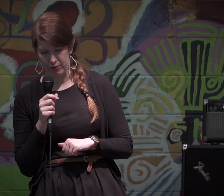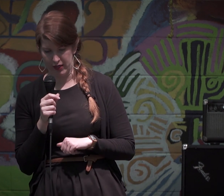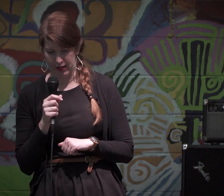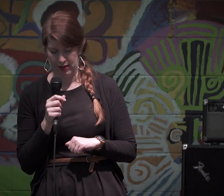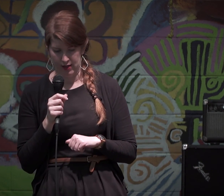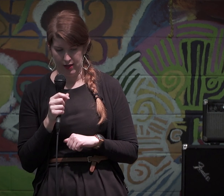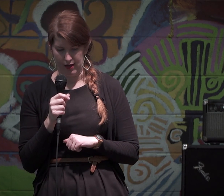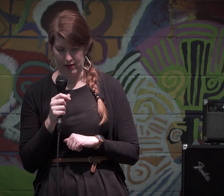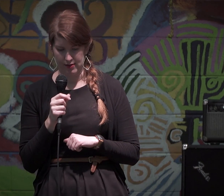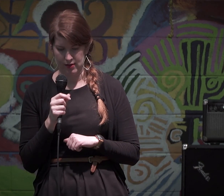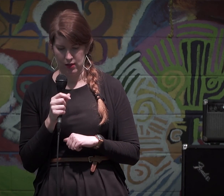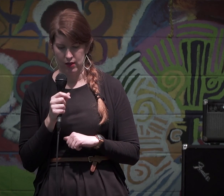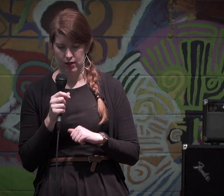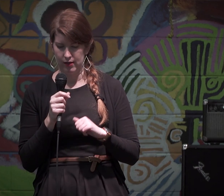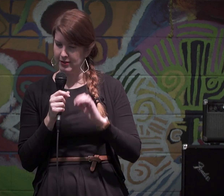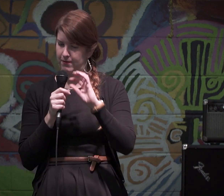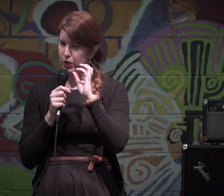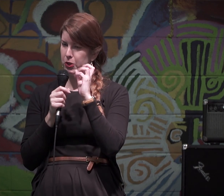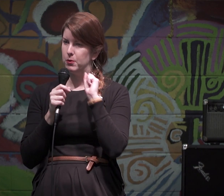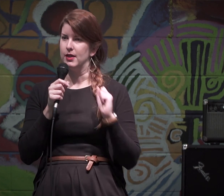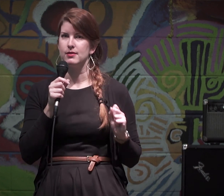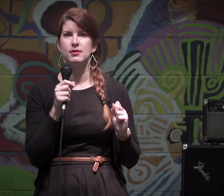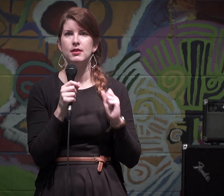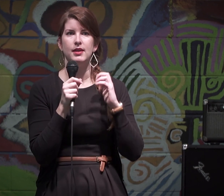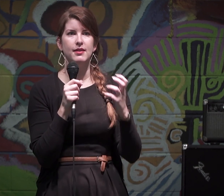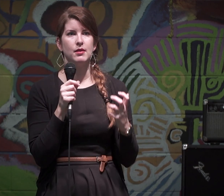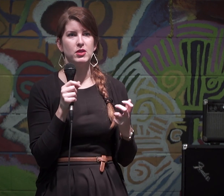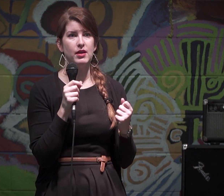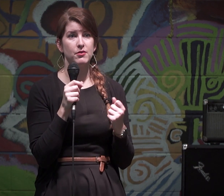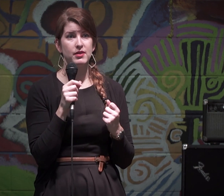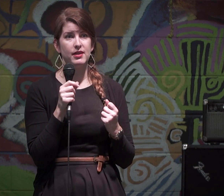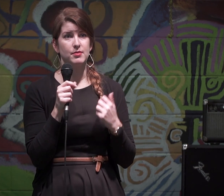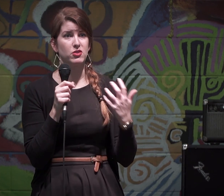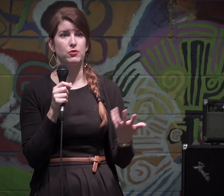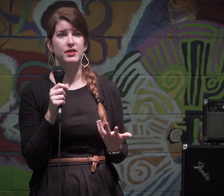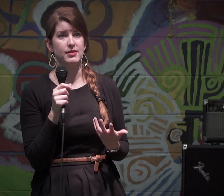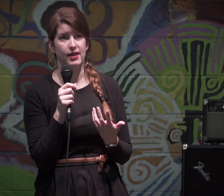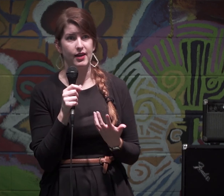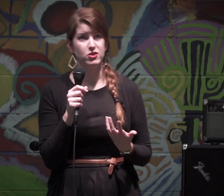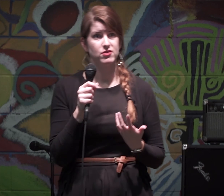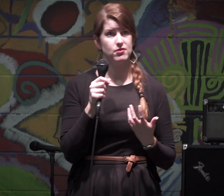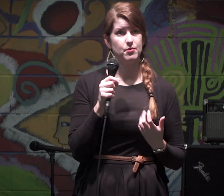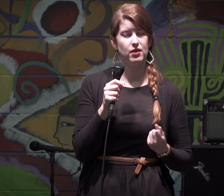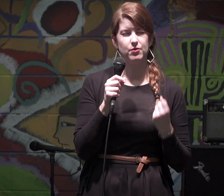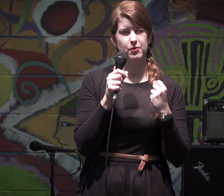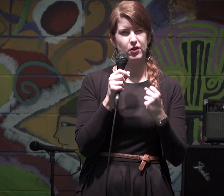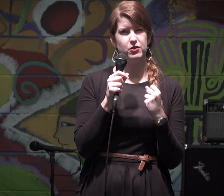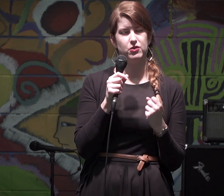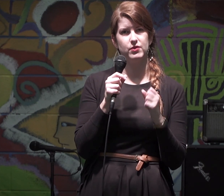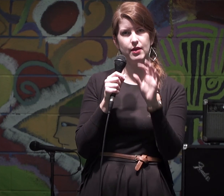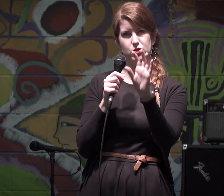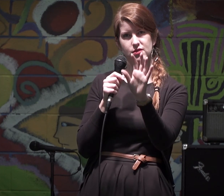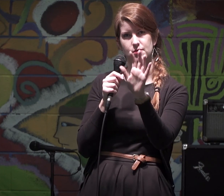health interpreting is it's very nuanced. Anything mental health related, especially if you're with like a psychiatrist or something, you have to be